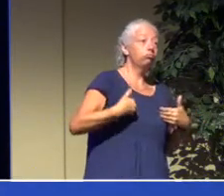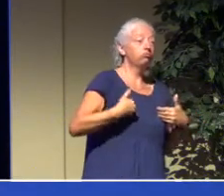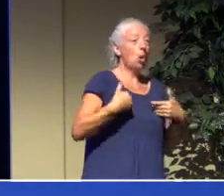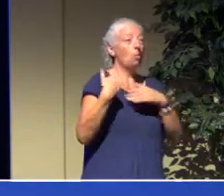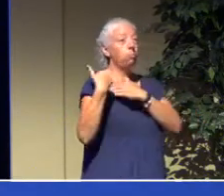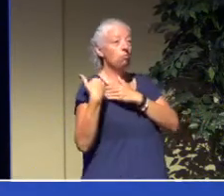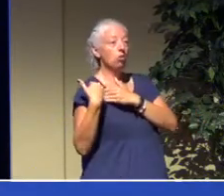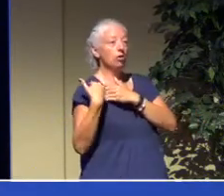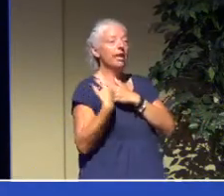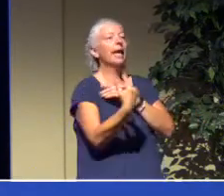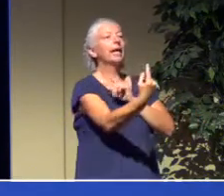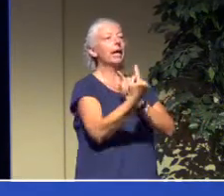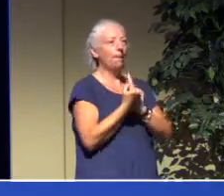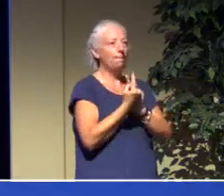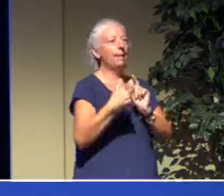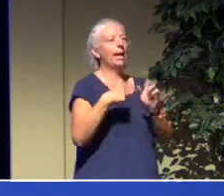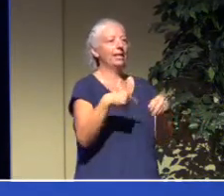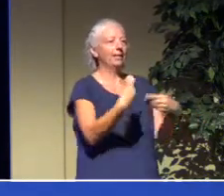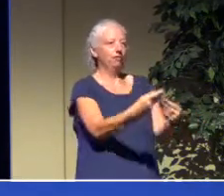rest.